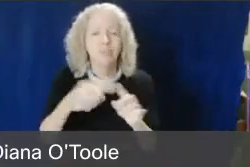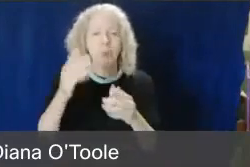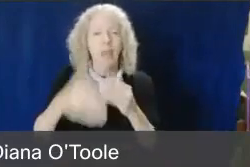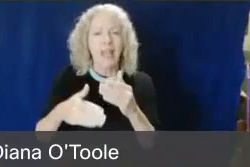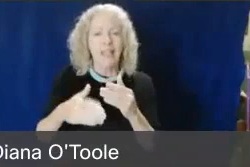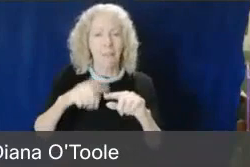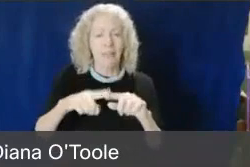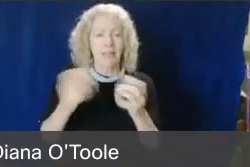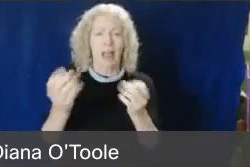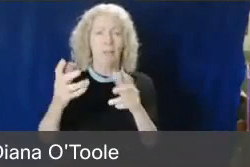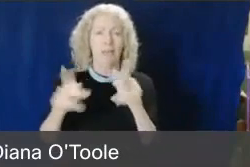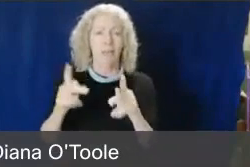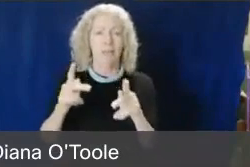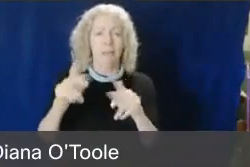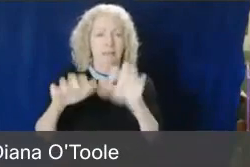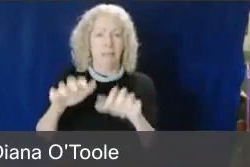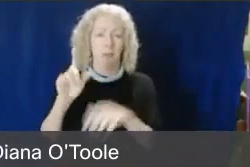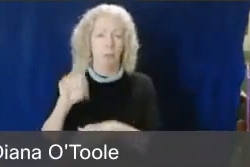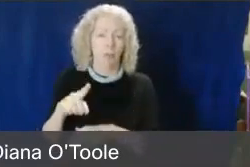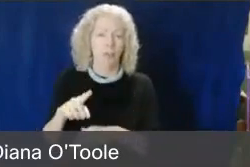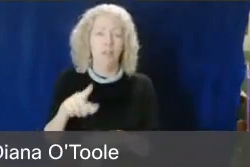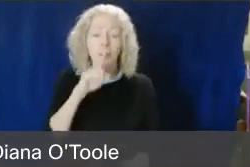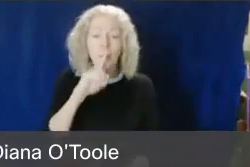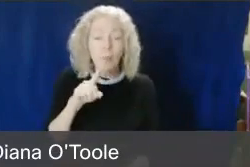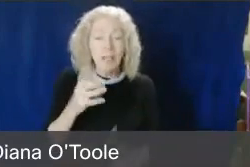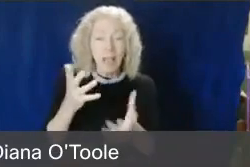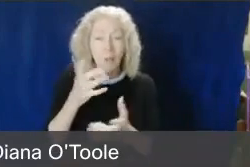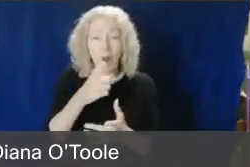coming in. I really would love to have your participation